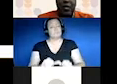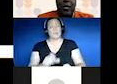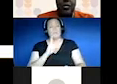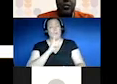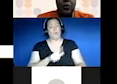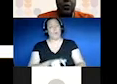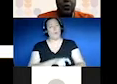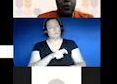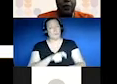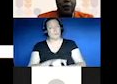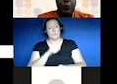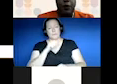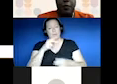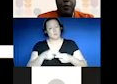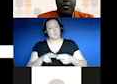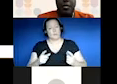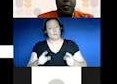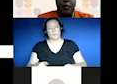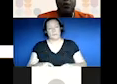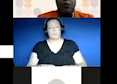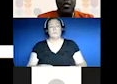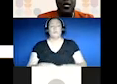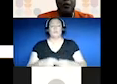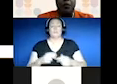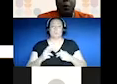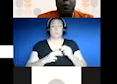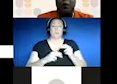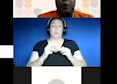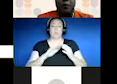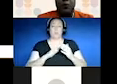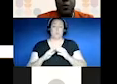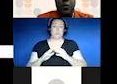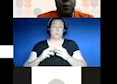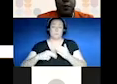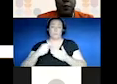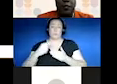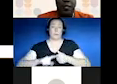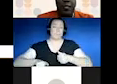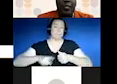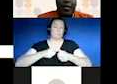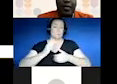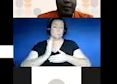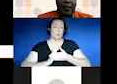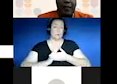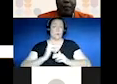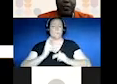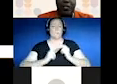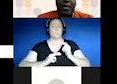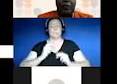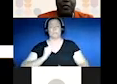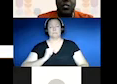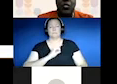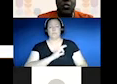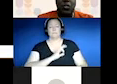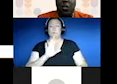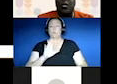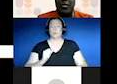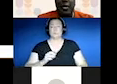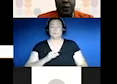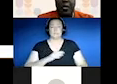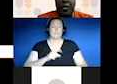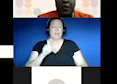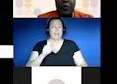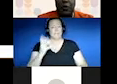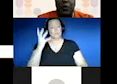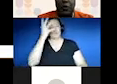haul. So the first part of building a community program would really be building a staff. Your staff needs to look